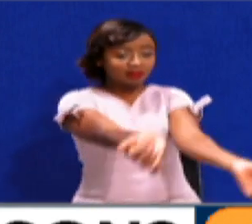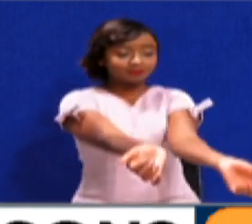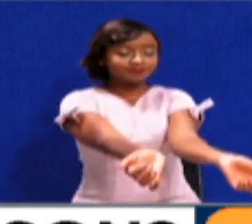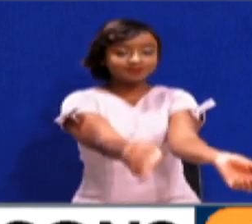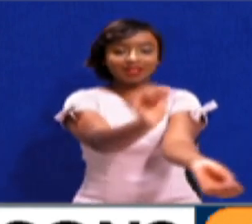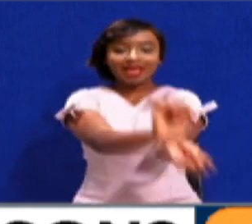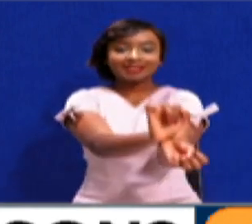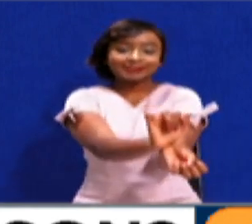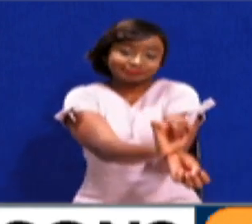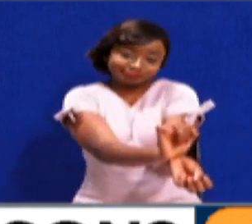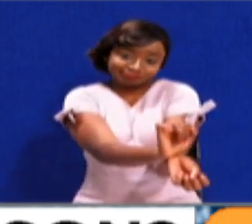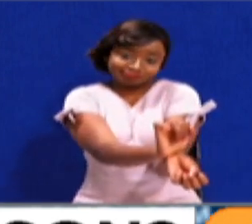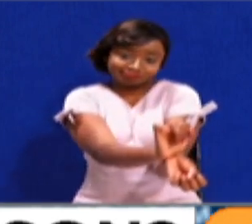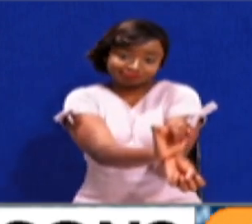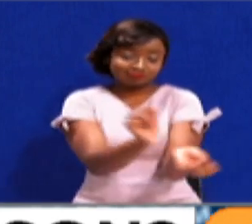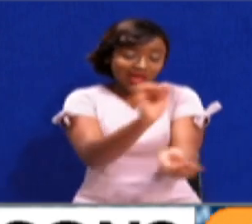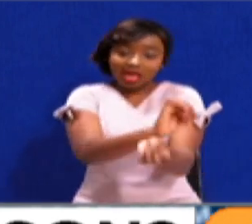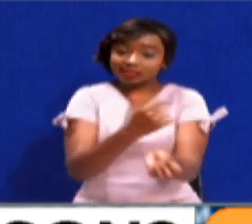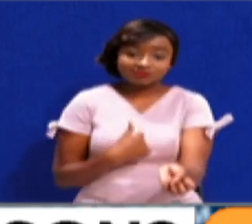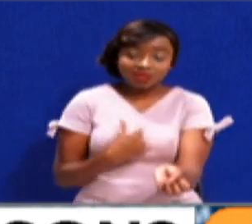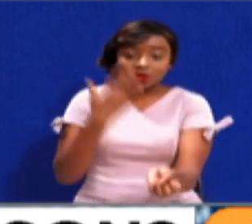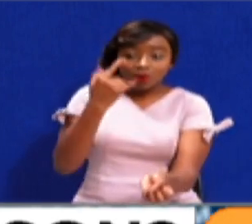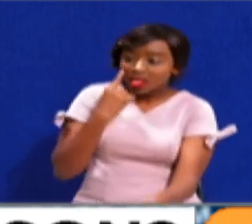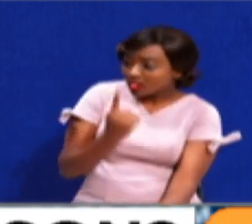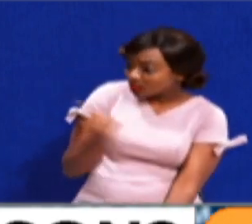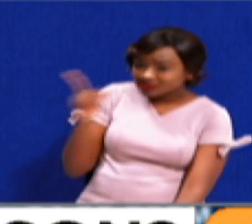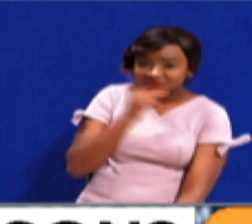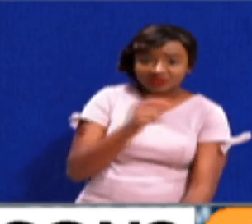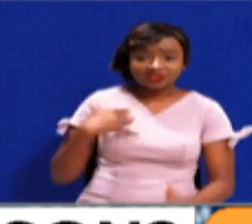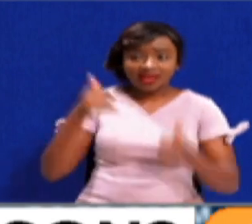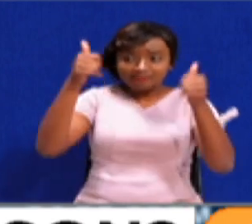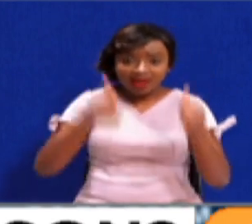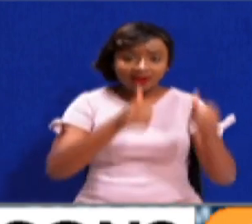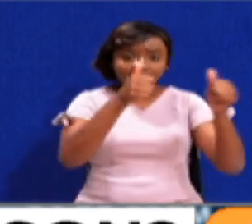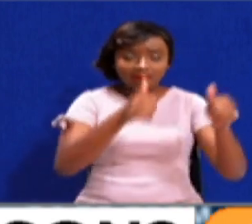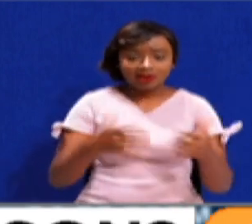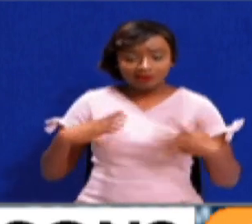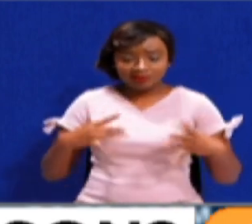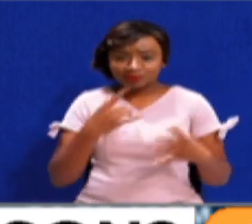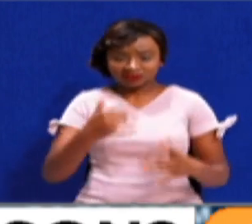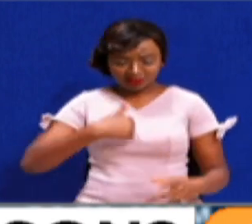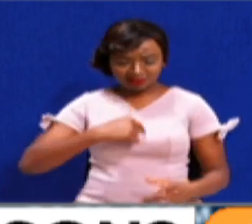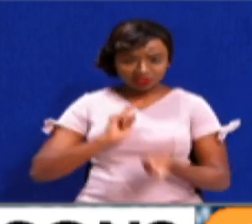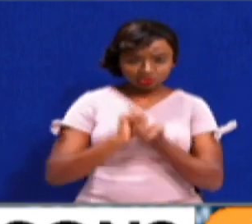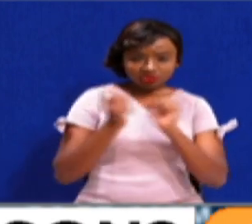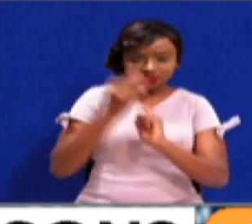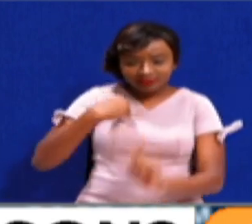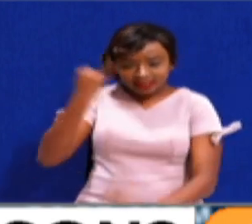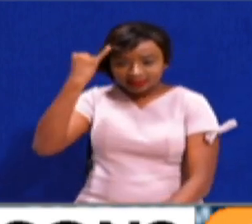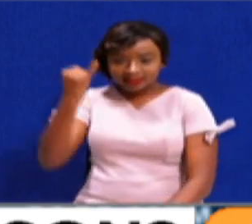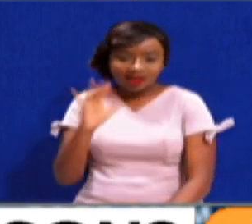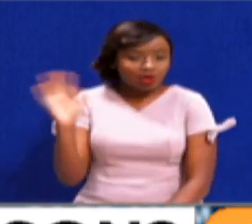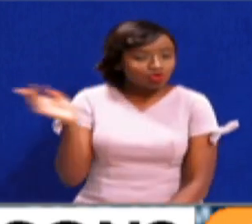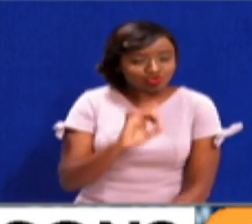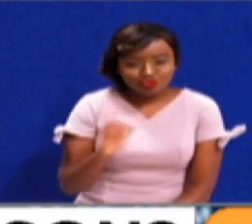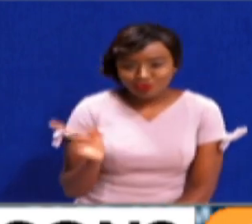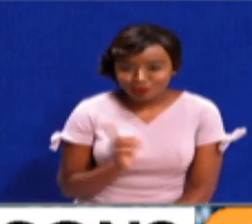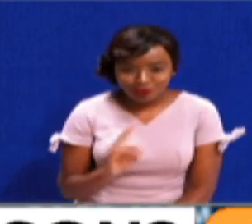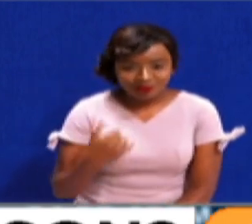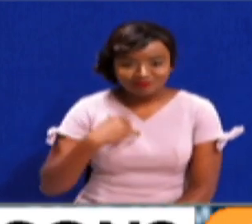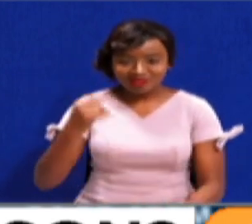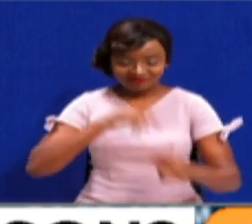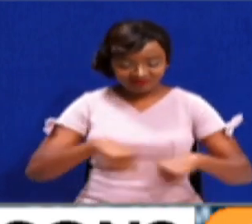ahead, Madam Speaker. Madam Speaker, you have seen the vitriol. You have seen those banners being put up there. For me to change my position, I am not one to